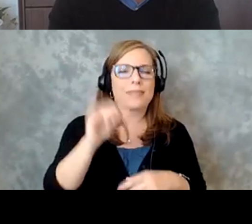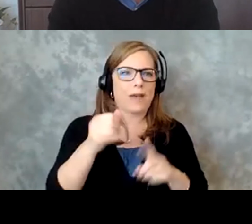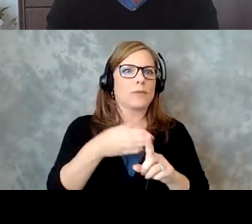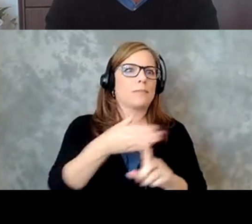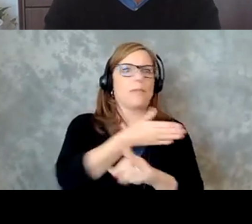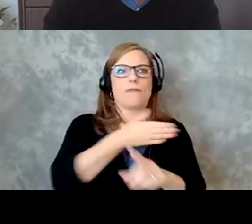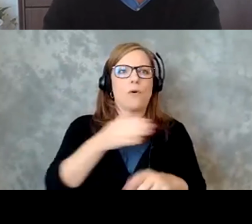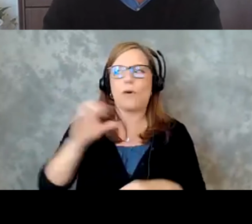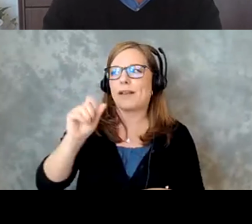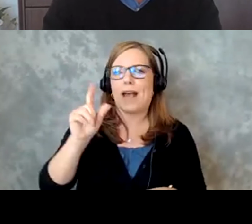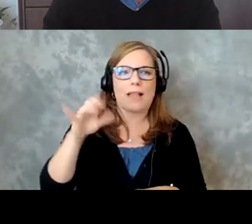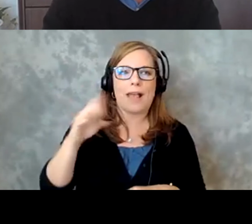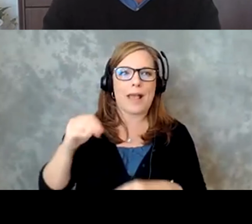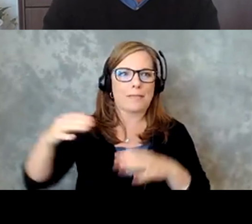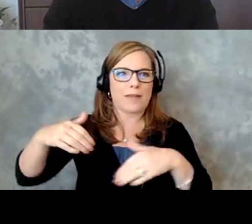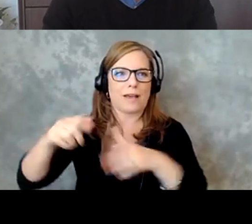initiative started, and